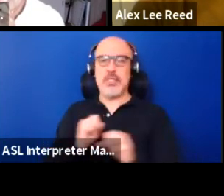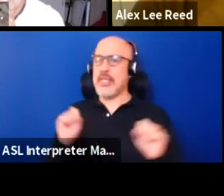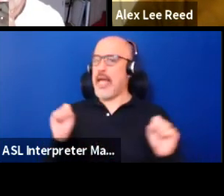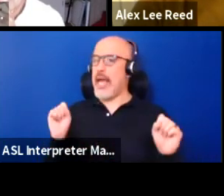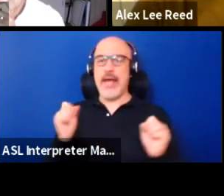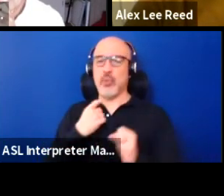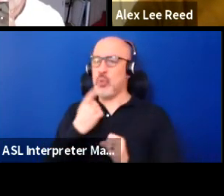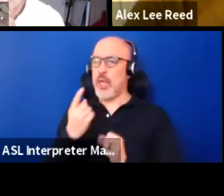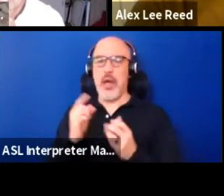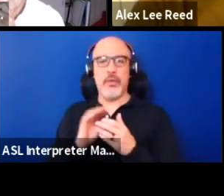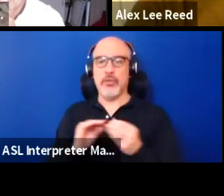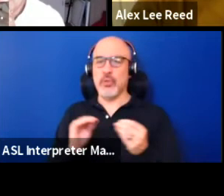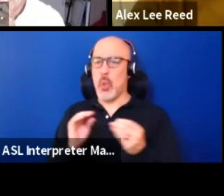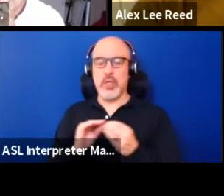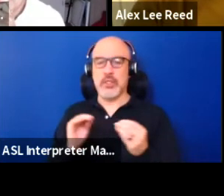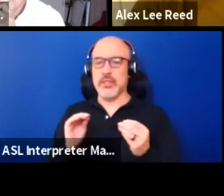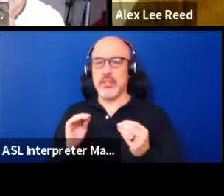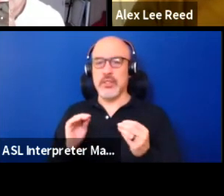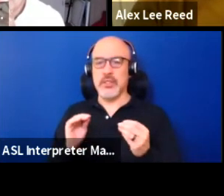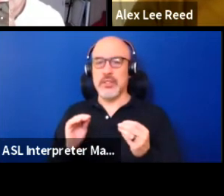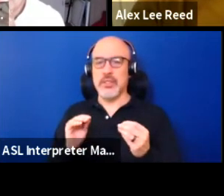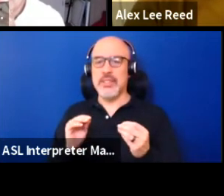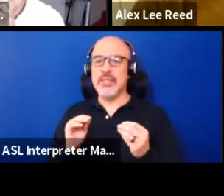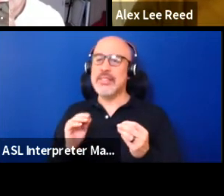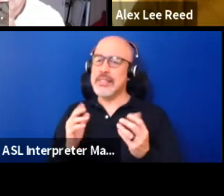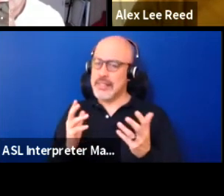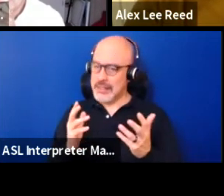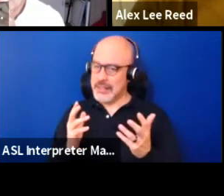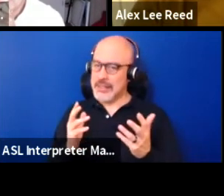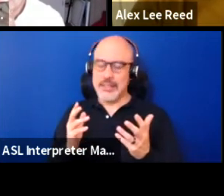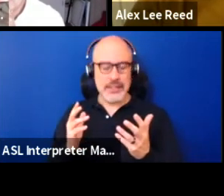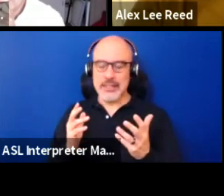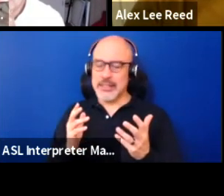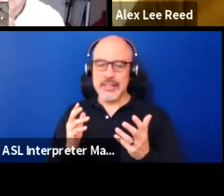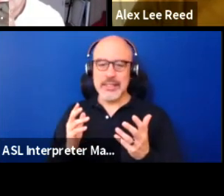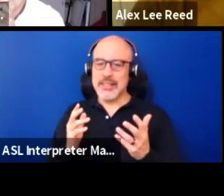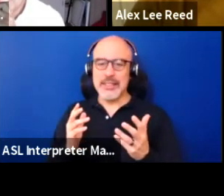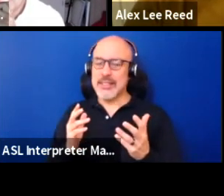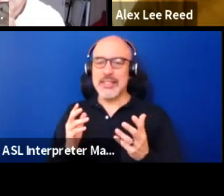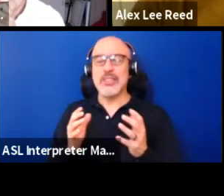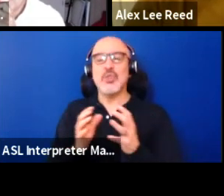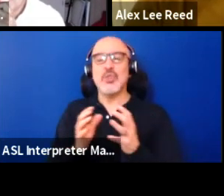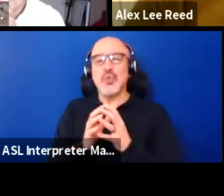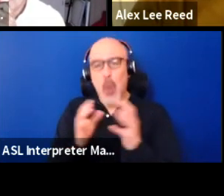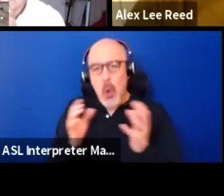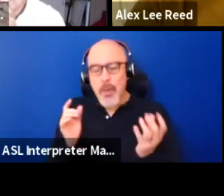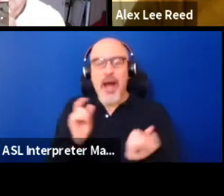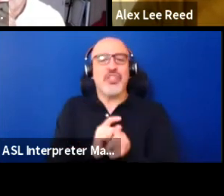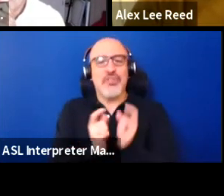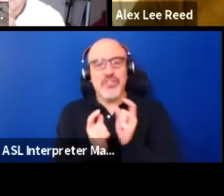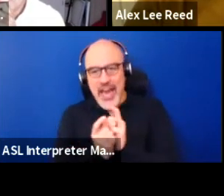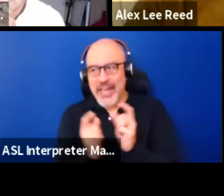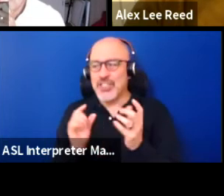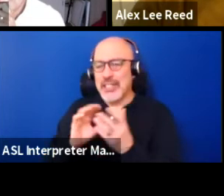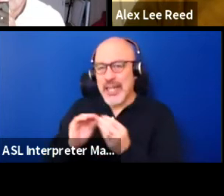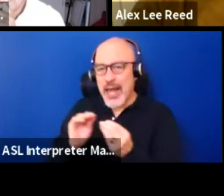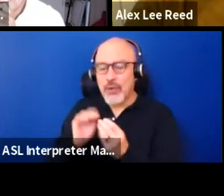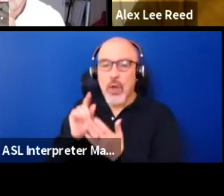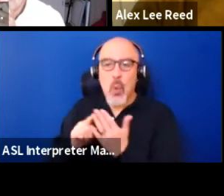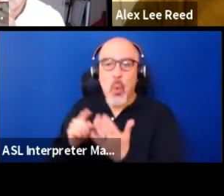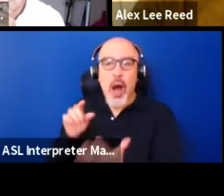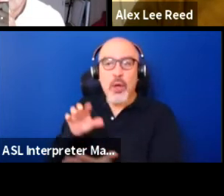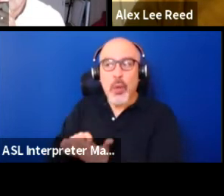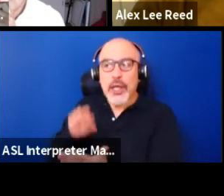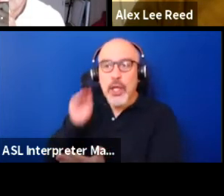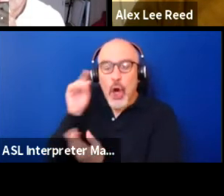these stories? And it's just so much of changing narrative and what we learned, what theater is